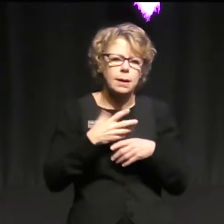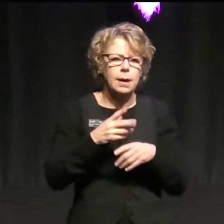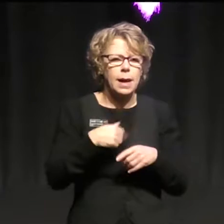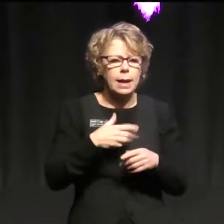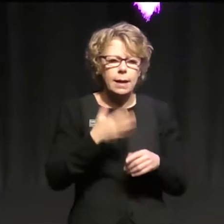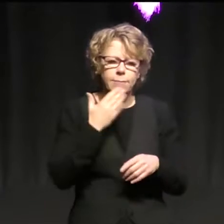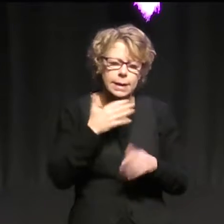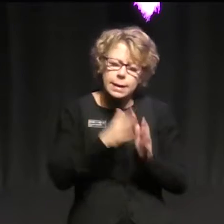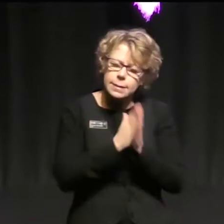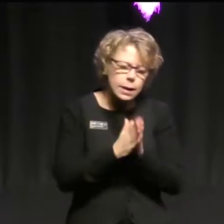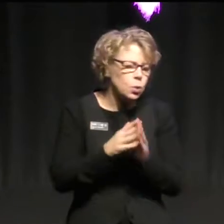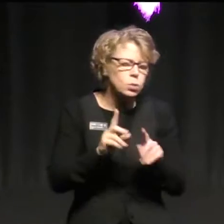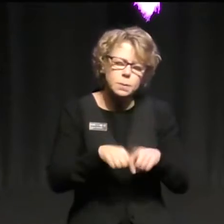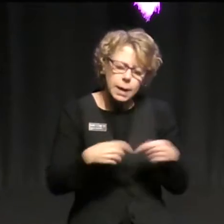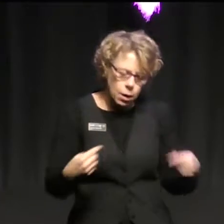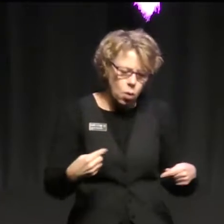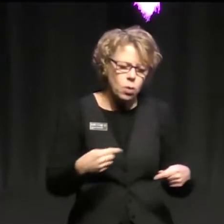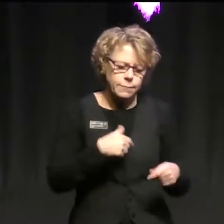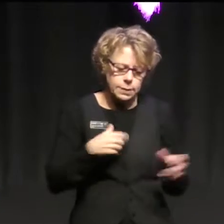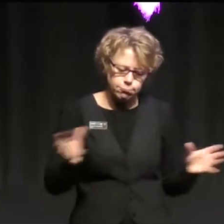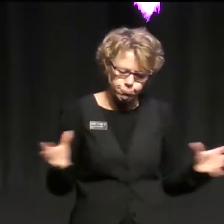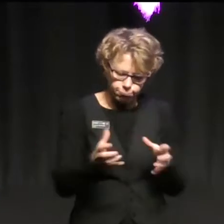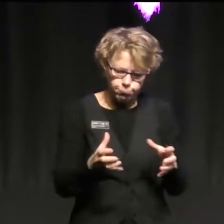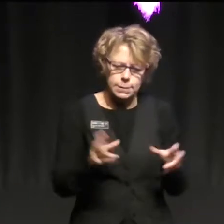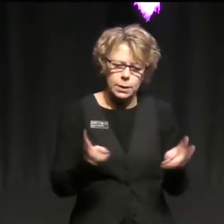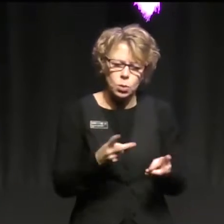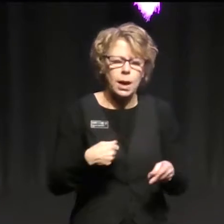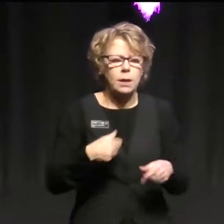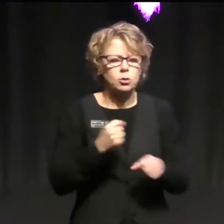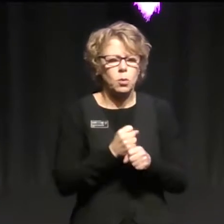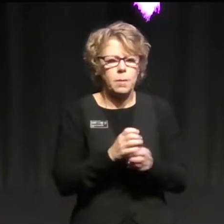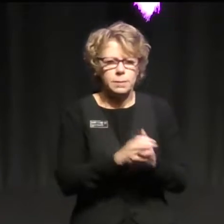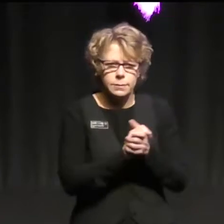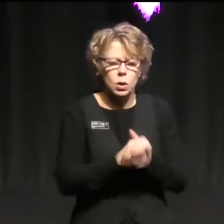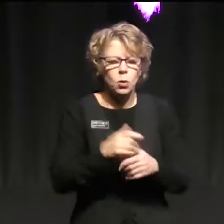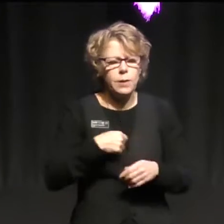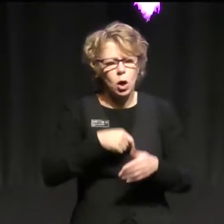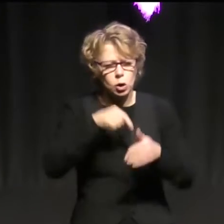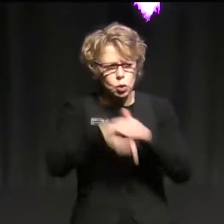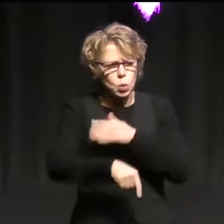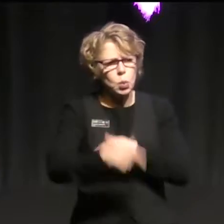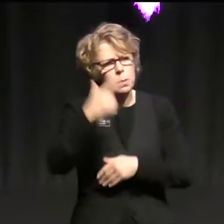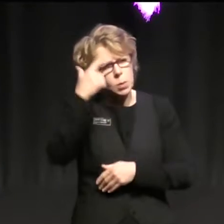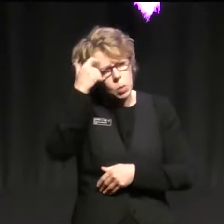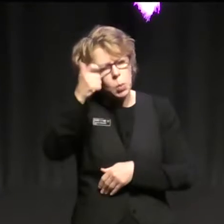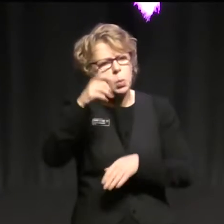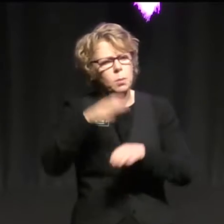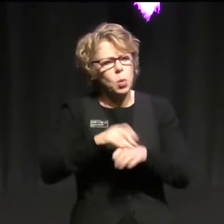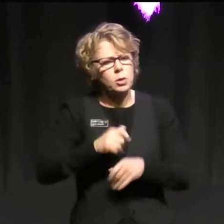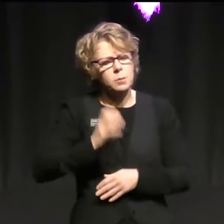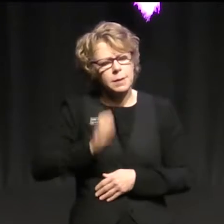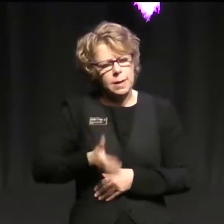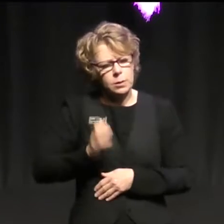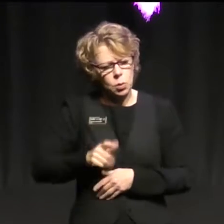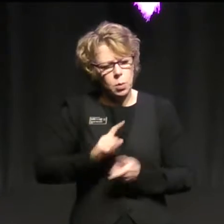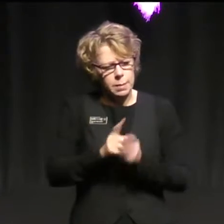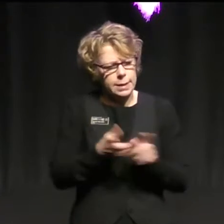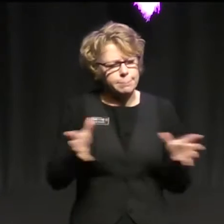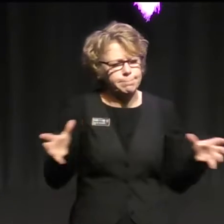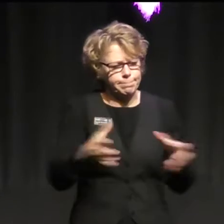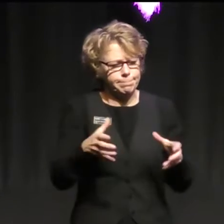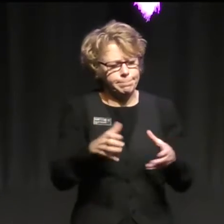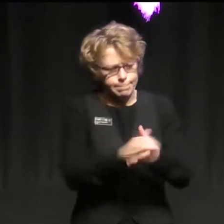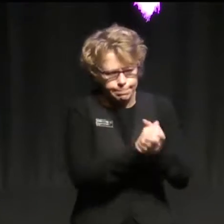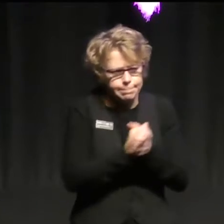to. Also, we have a deep faith that, once the women get organized, they have